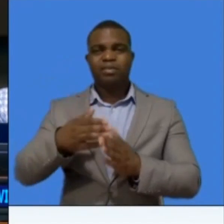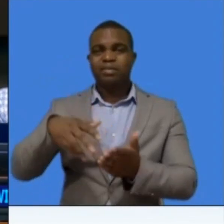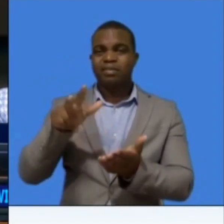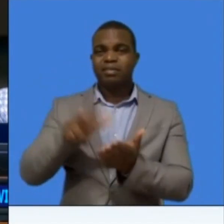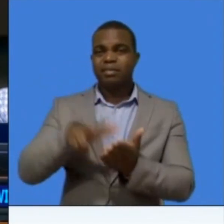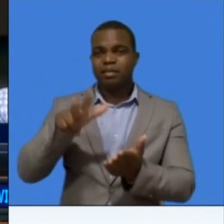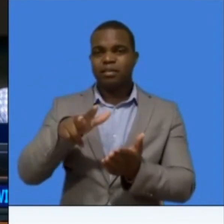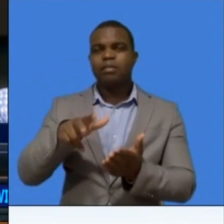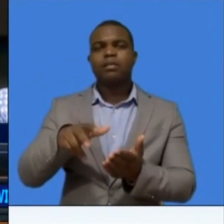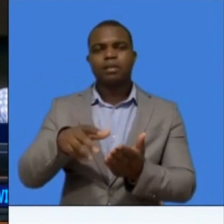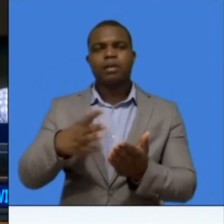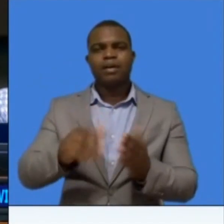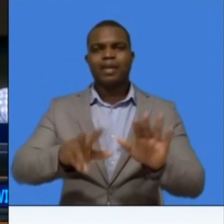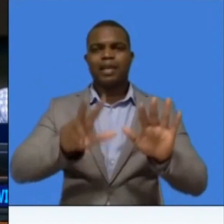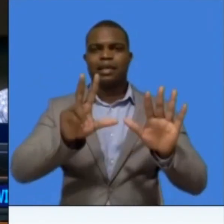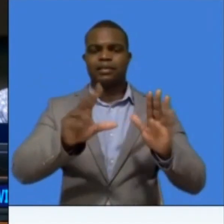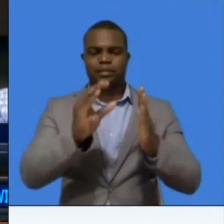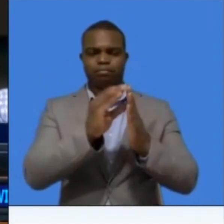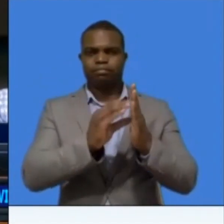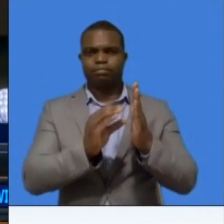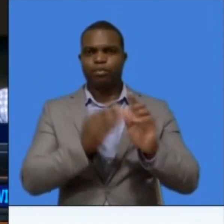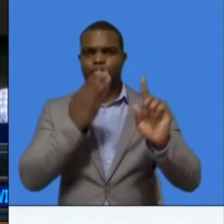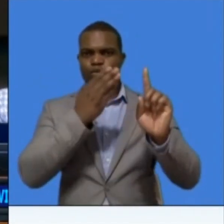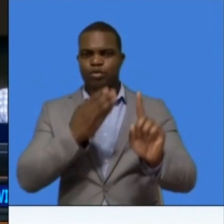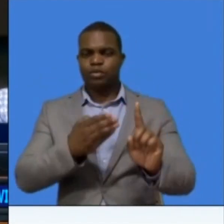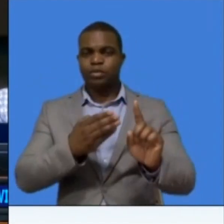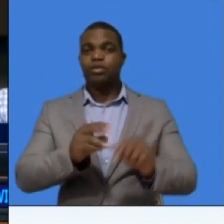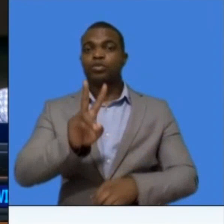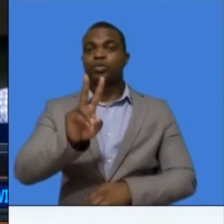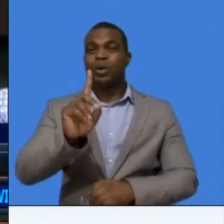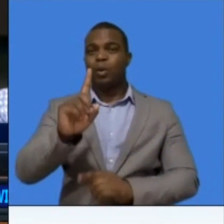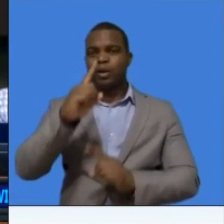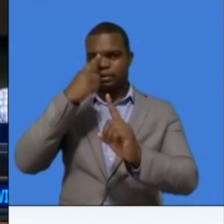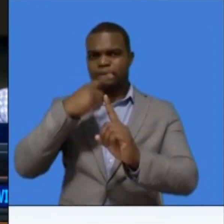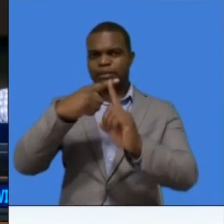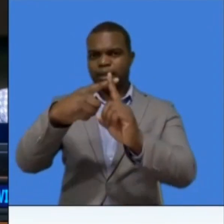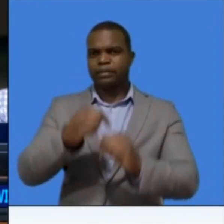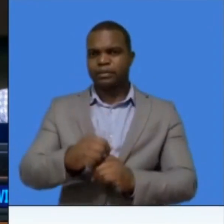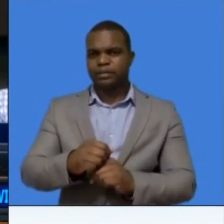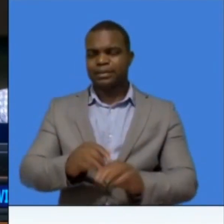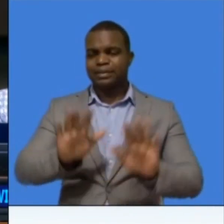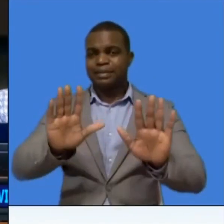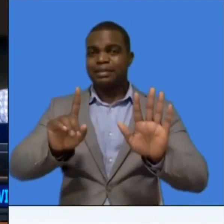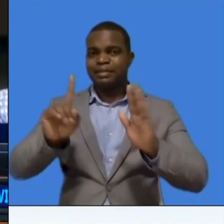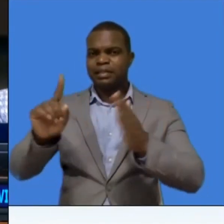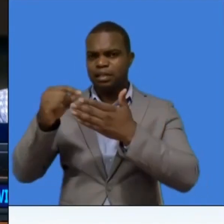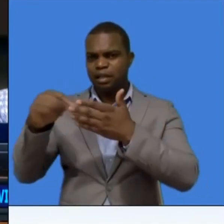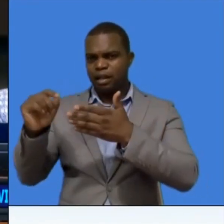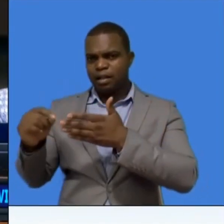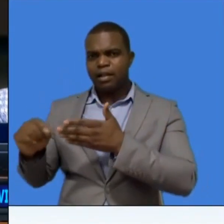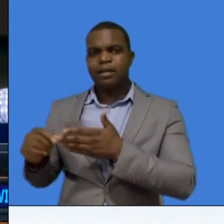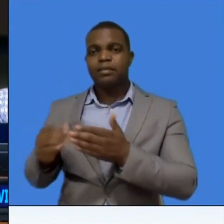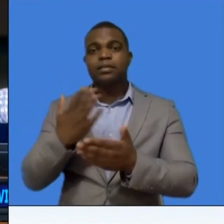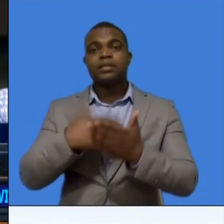birth in unhygienic conditions and becoming disabled afterwards. Thereafter, the discourse on disabilities was given the necessary